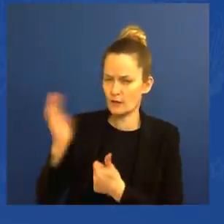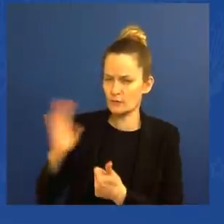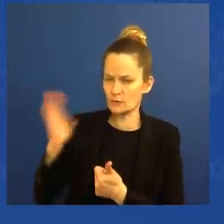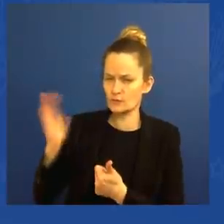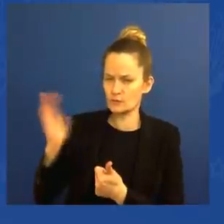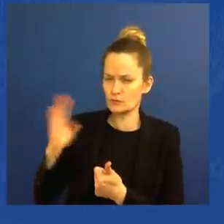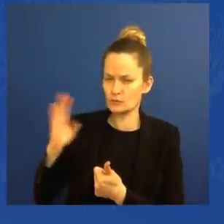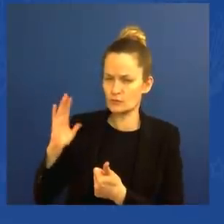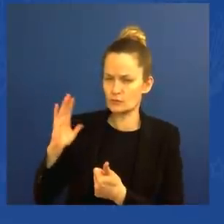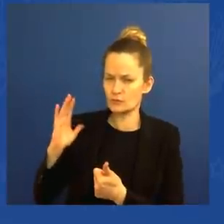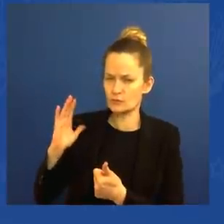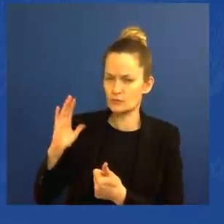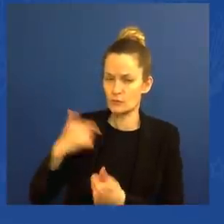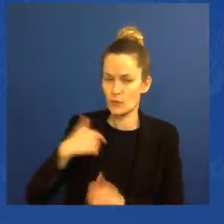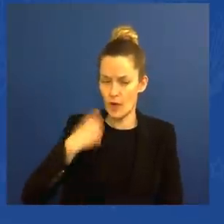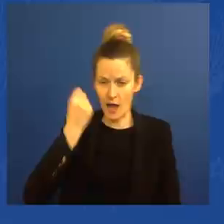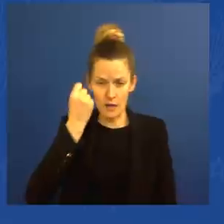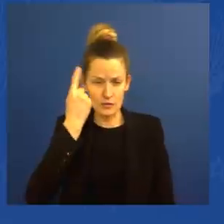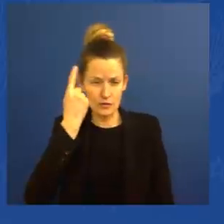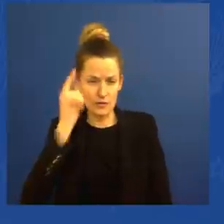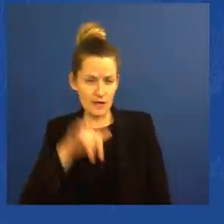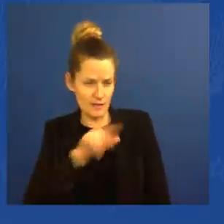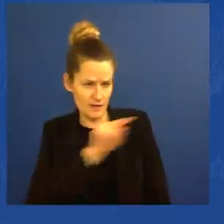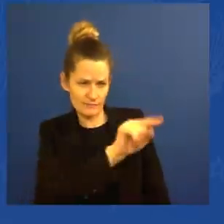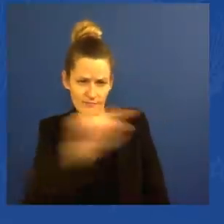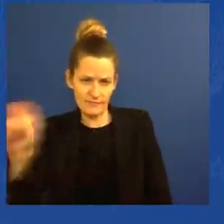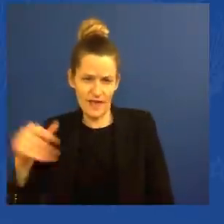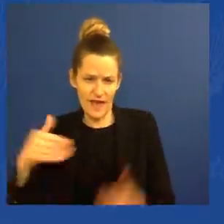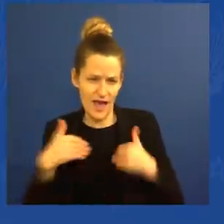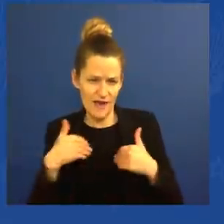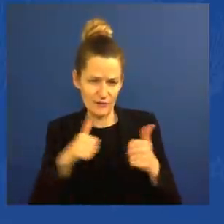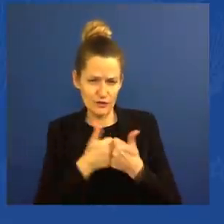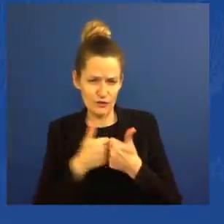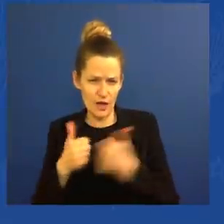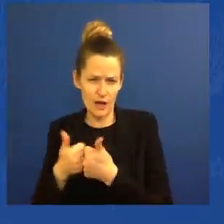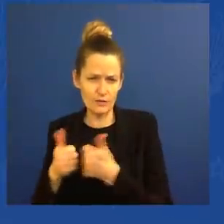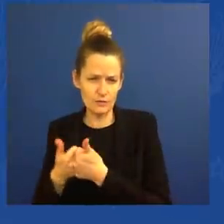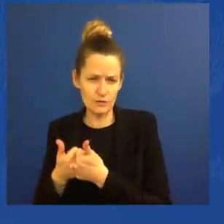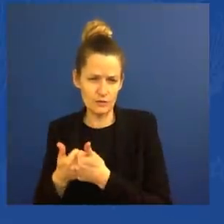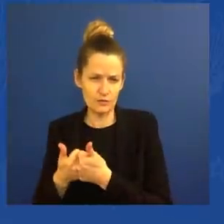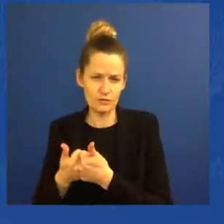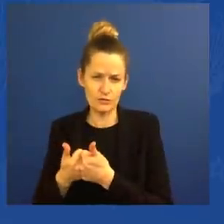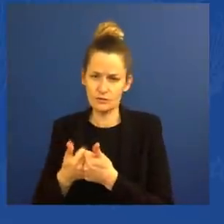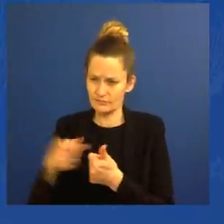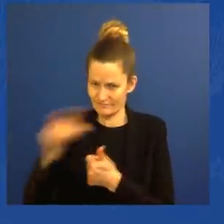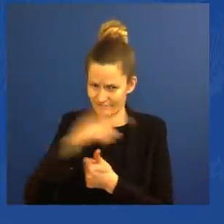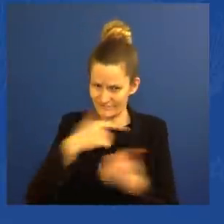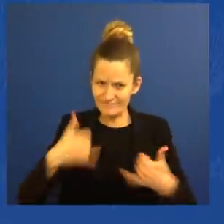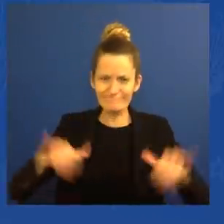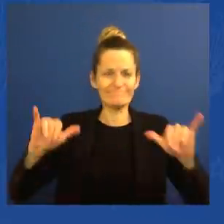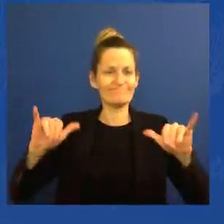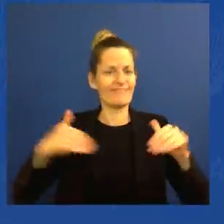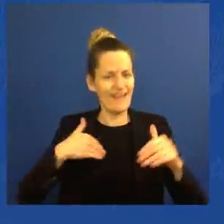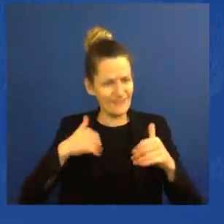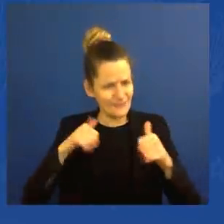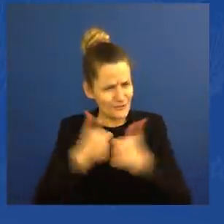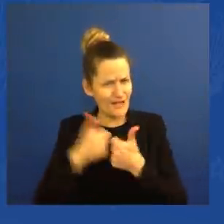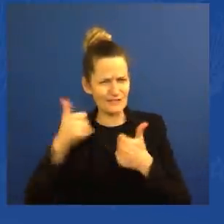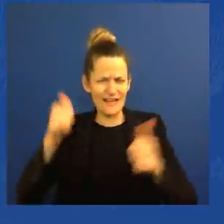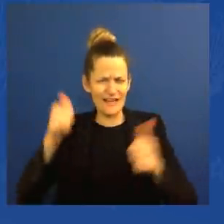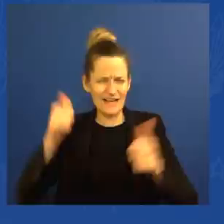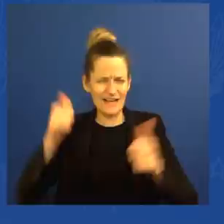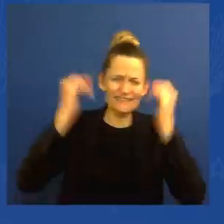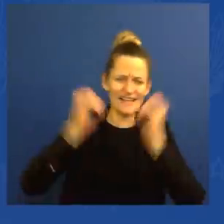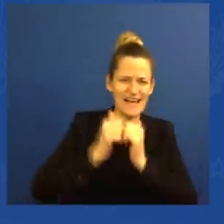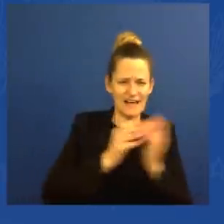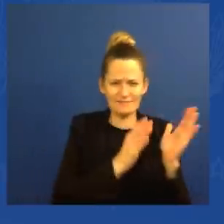1 year later, the rescue plan is still delivering. So I urge you all to use the flexibility we built in the law to spend